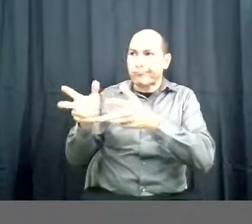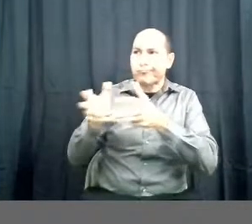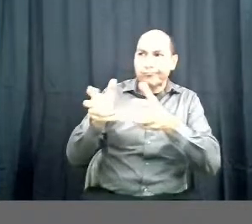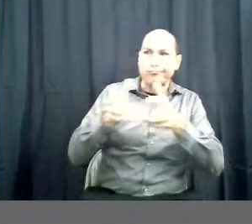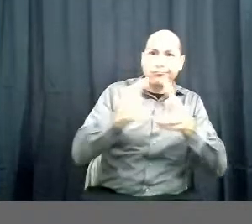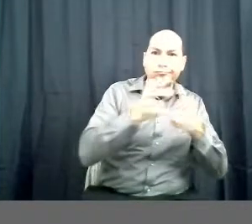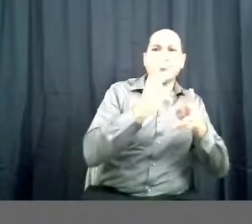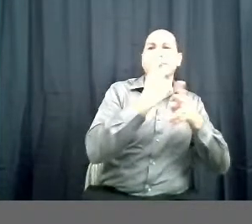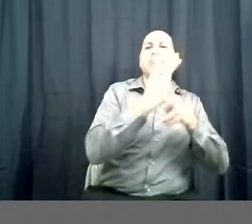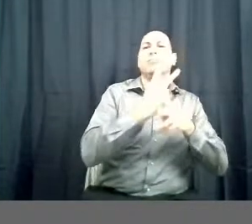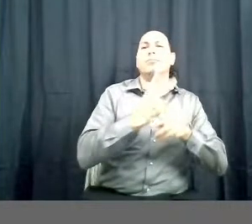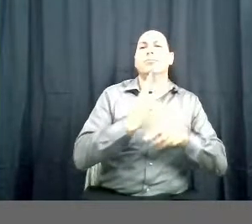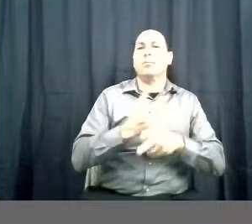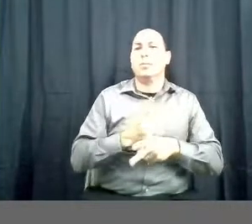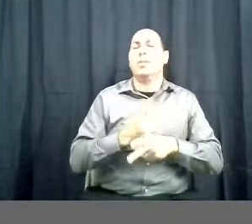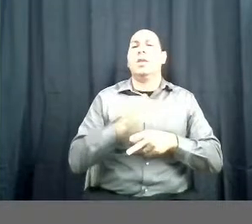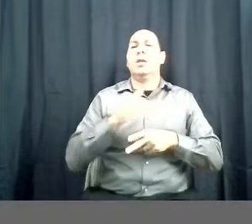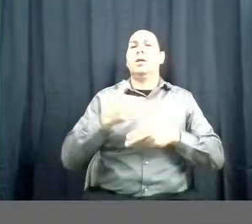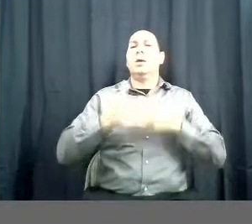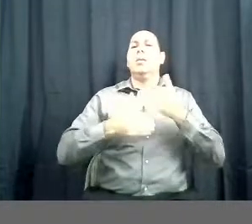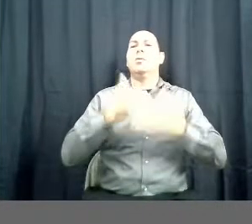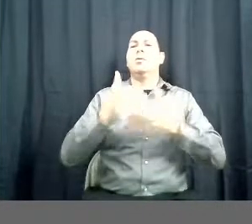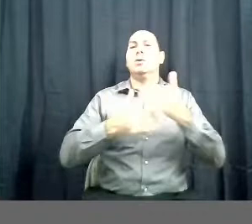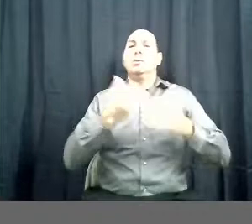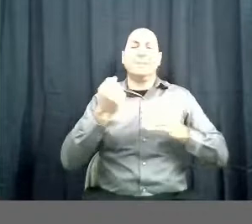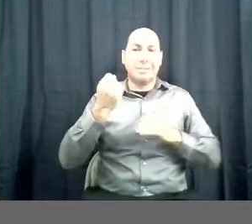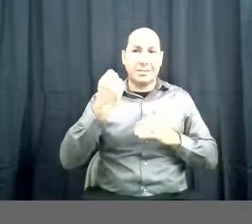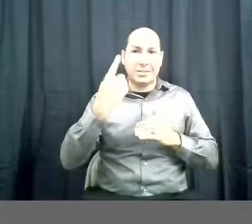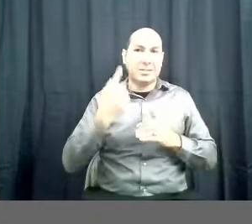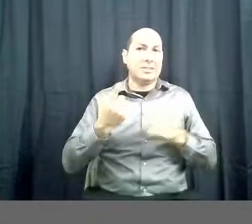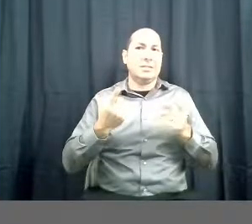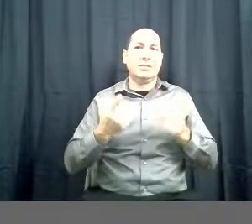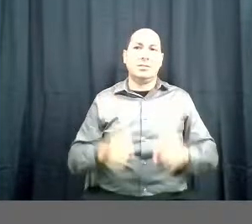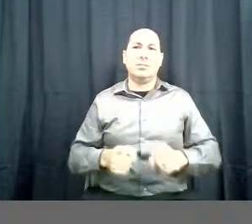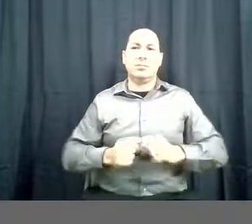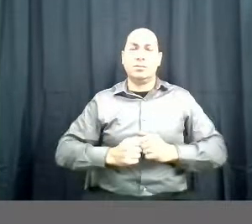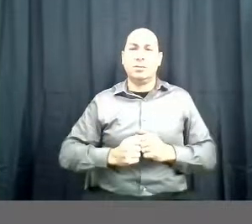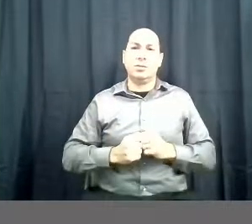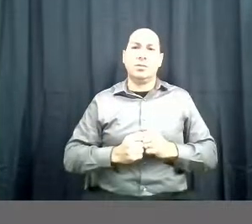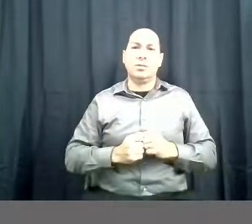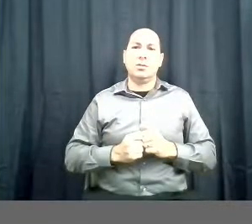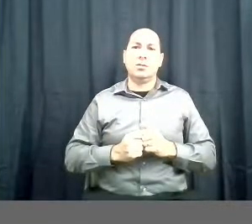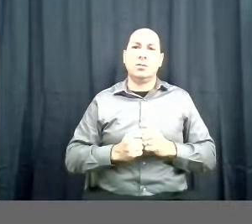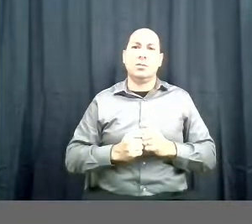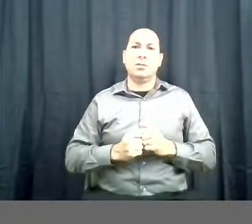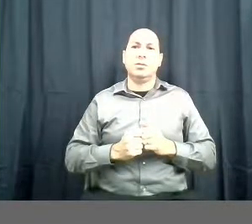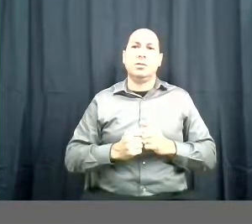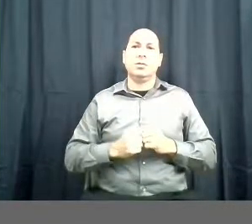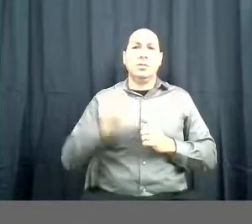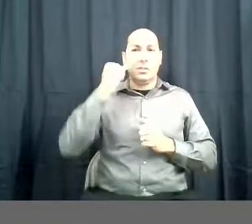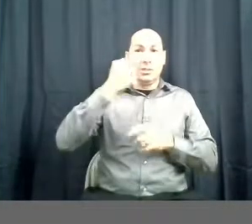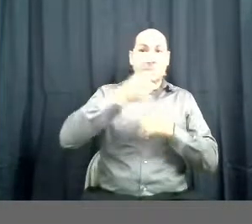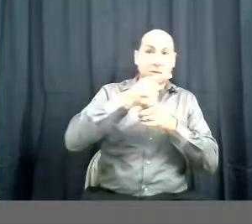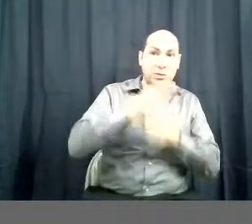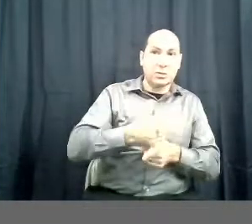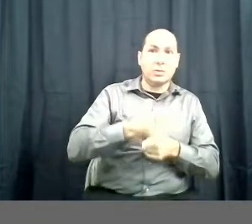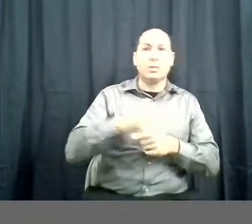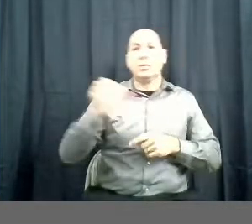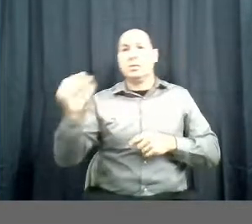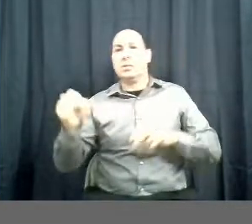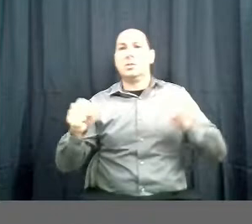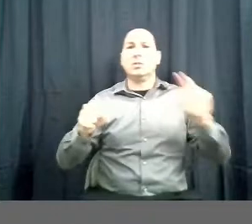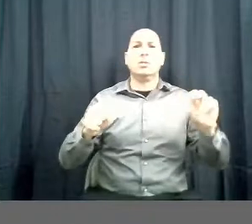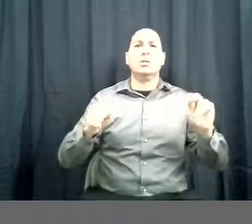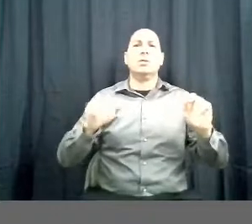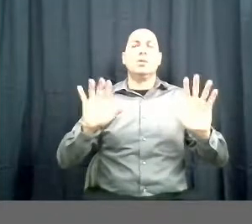iterative process to understand what's happening with the revenues and the likelihood that they may persist or not. And the current expectation is that for